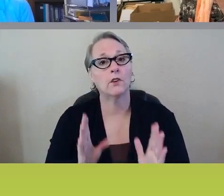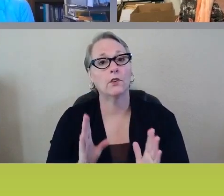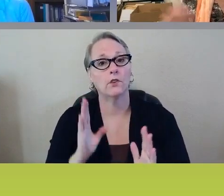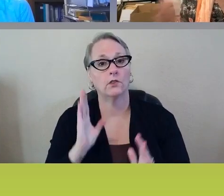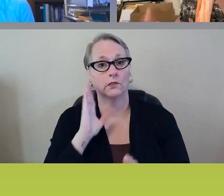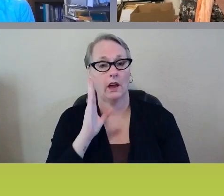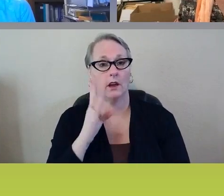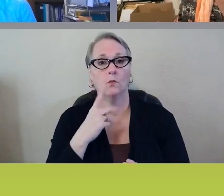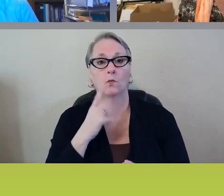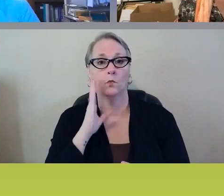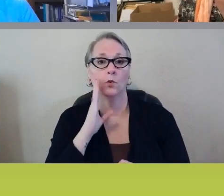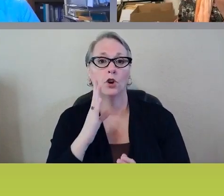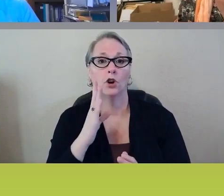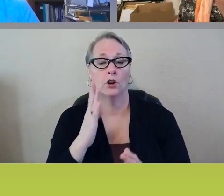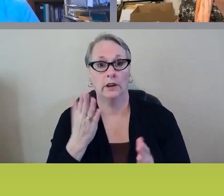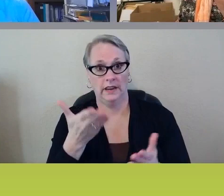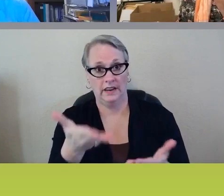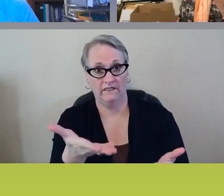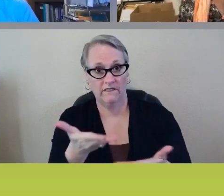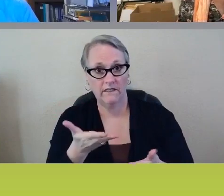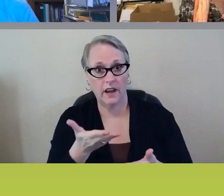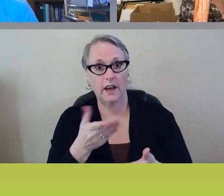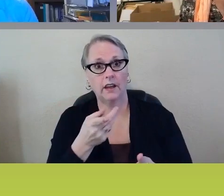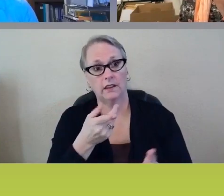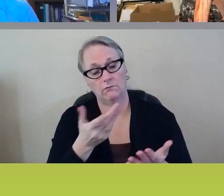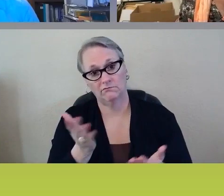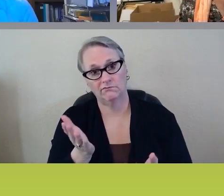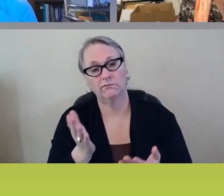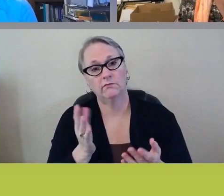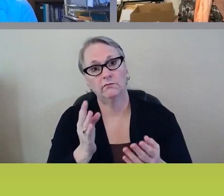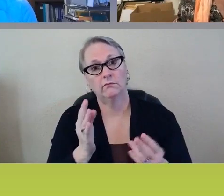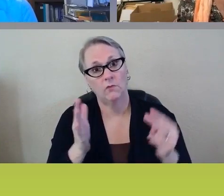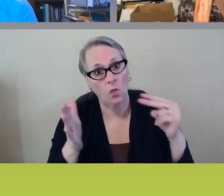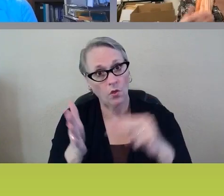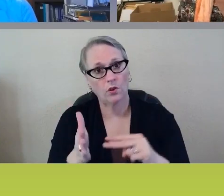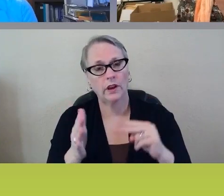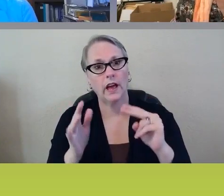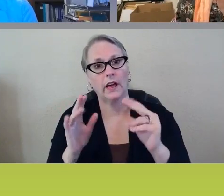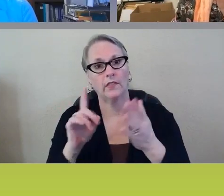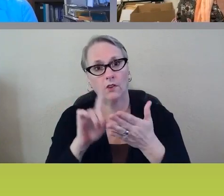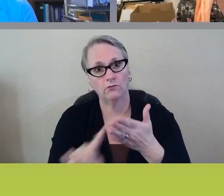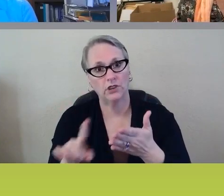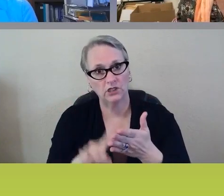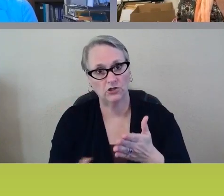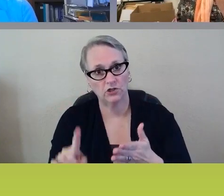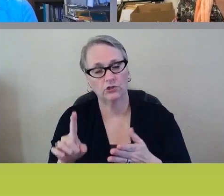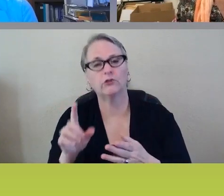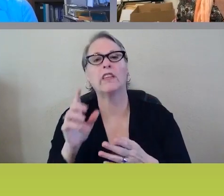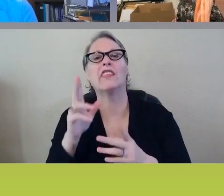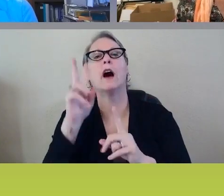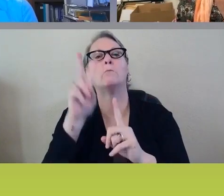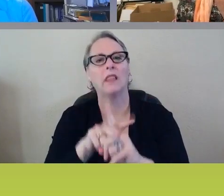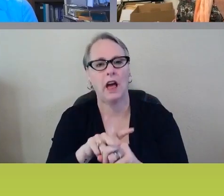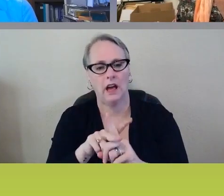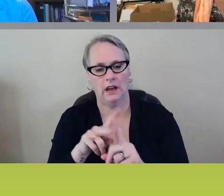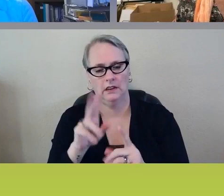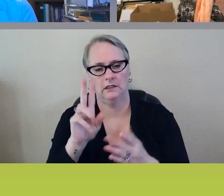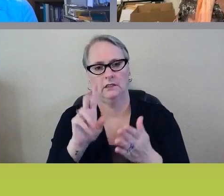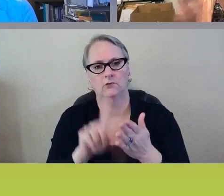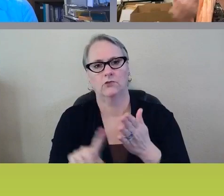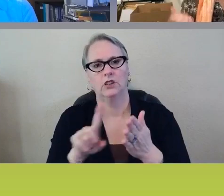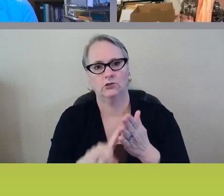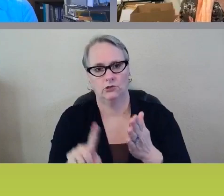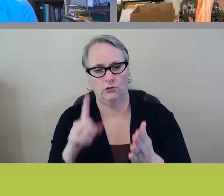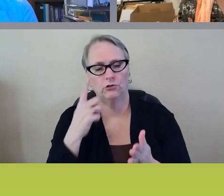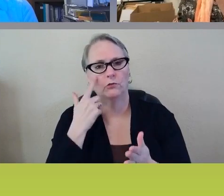I would invite them to look at the research and to look at the applied research, because there are also